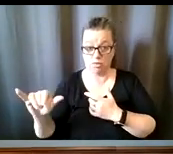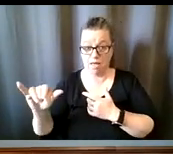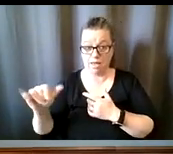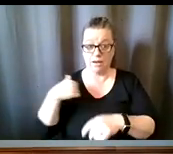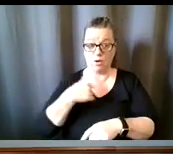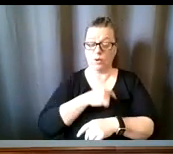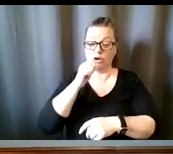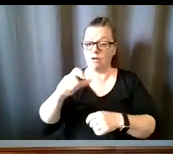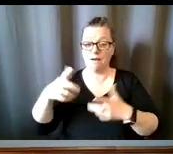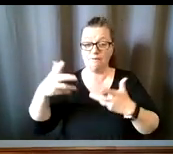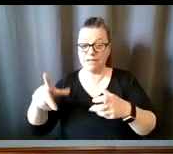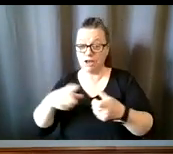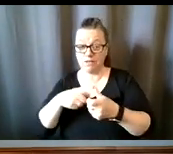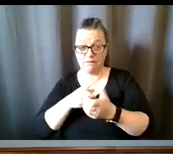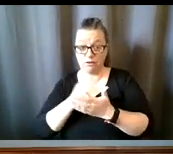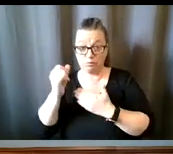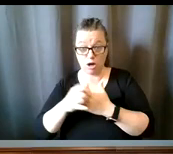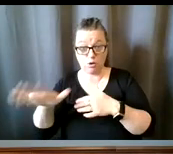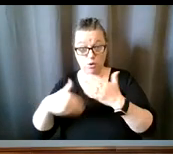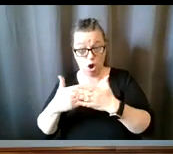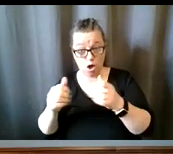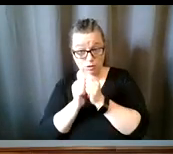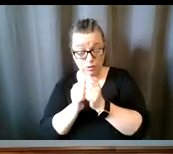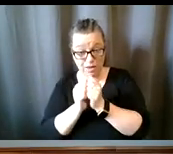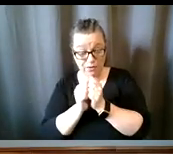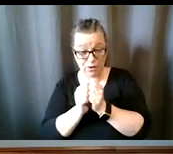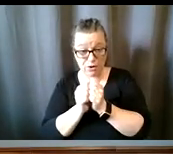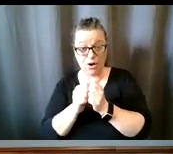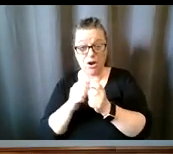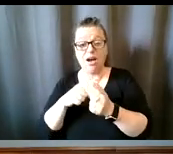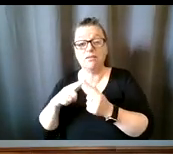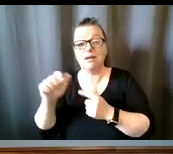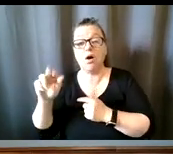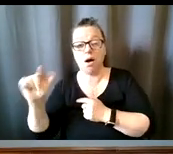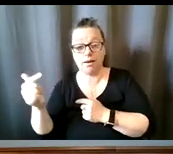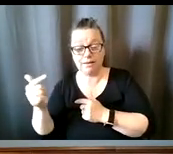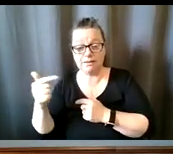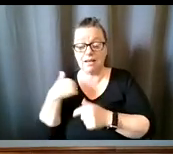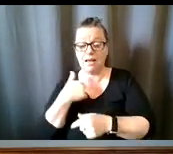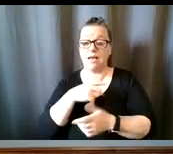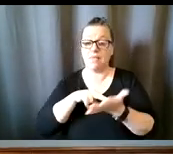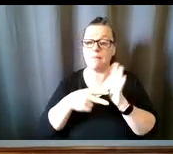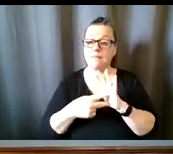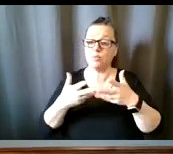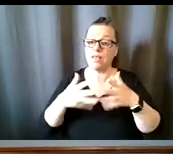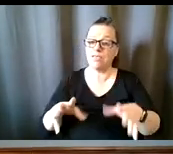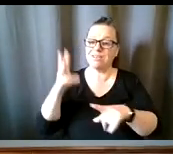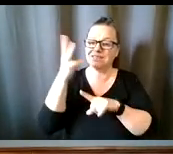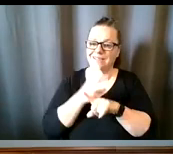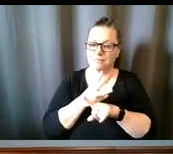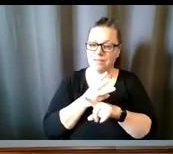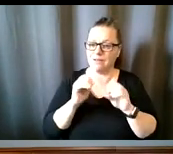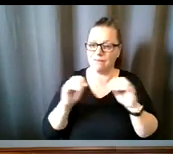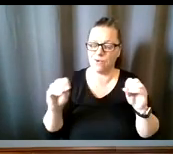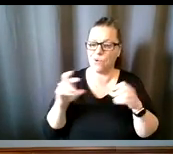finishing the first project if we're doing them all together and trying to multitask until August. It means we lost 6 months of not having any